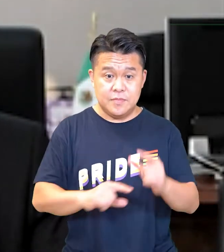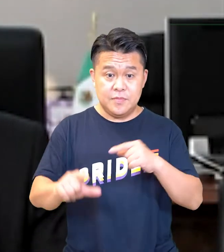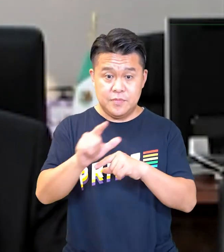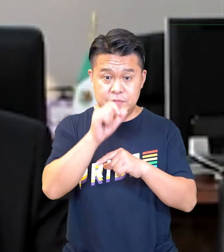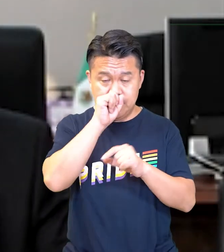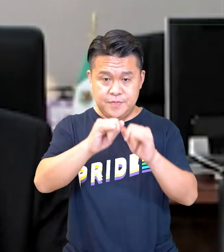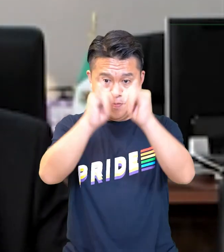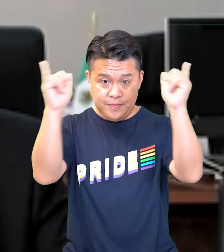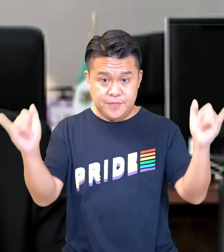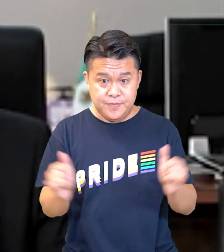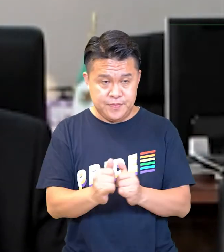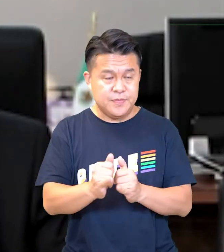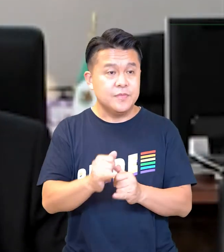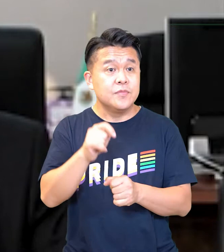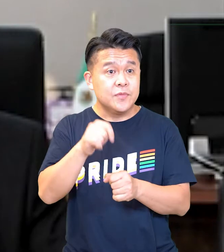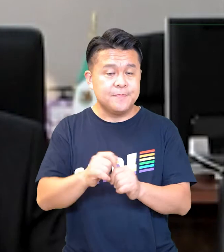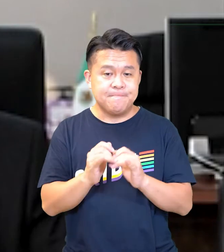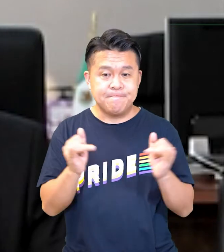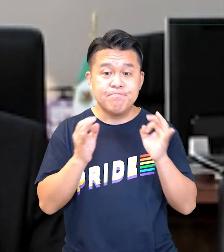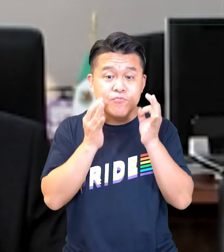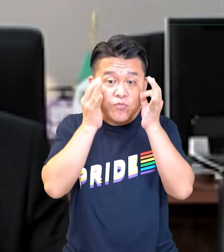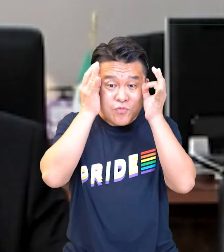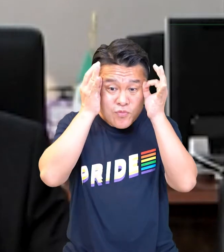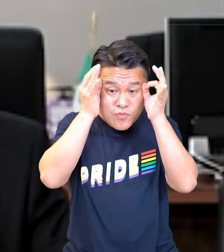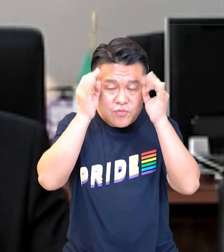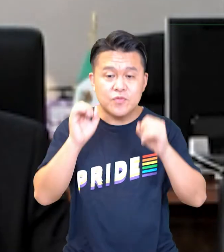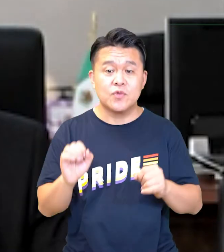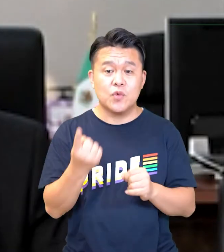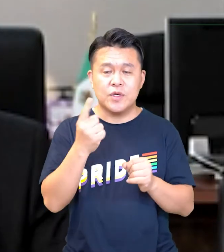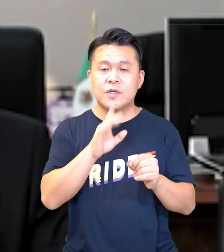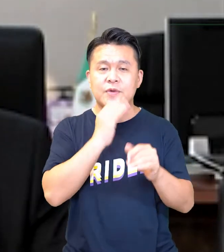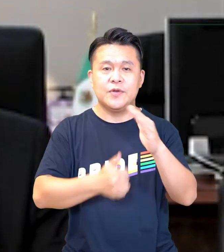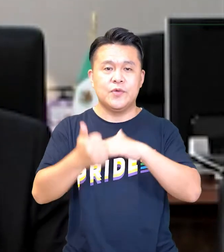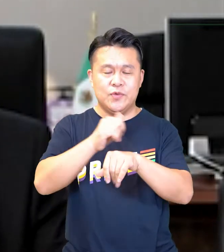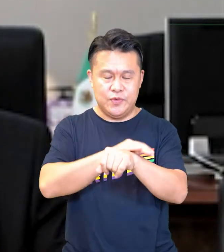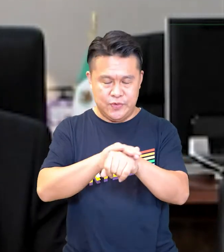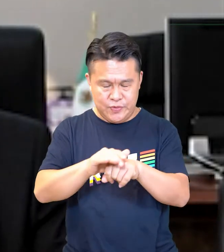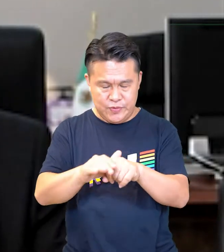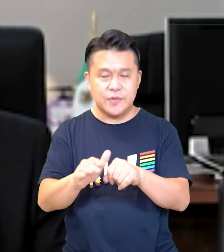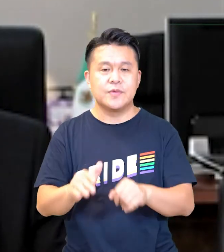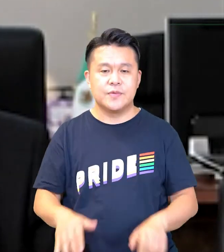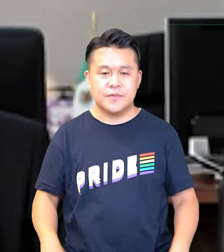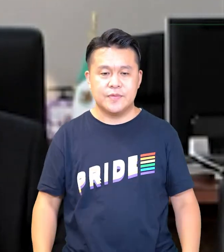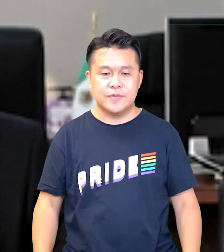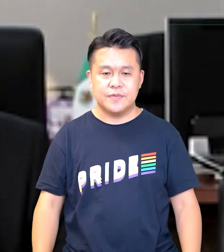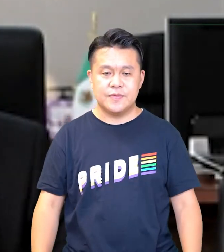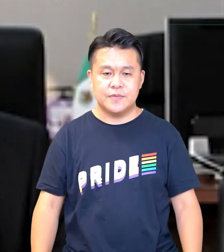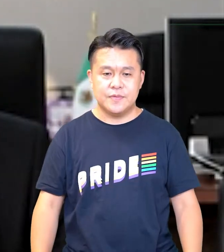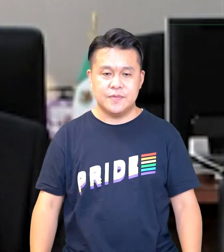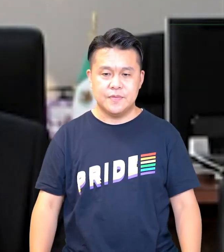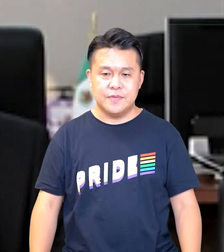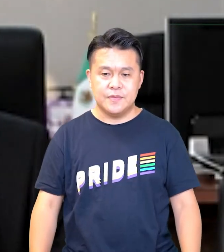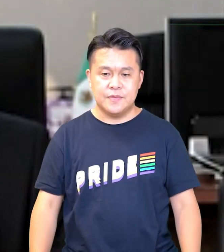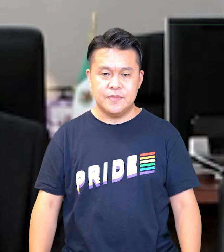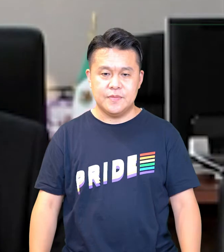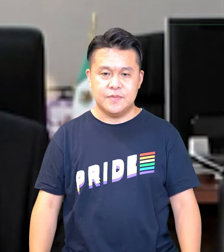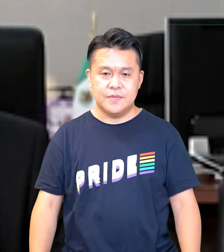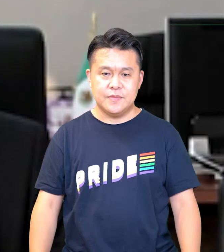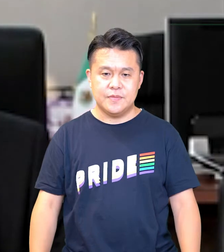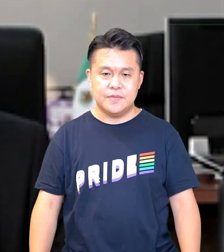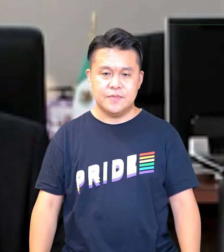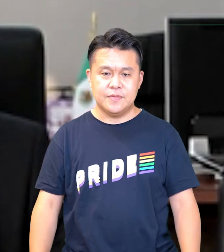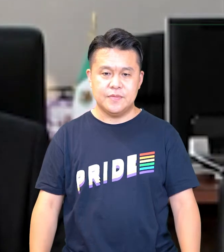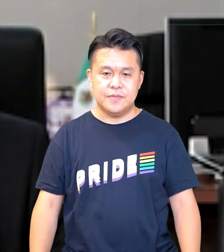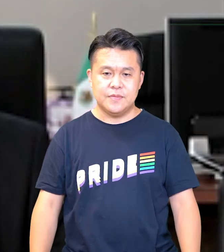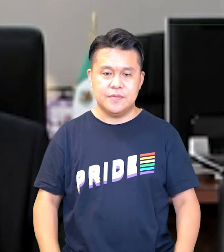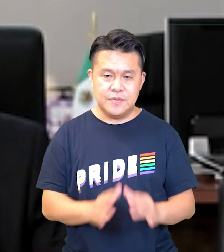But it was very successful because it was a citizen's effort in favor of society.